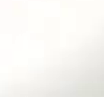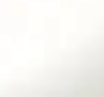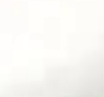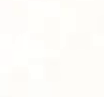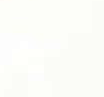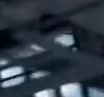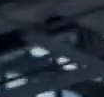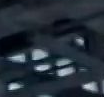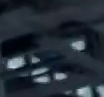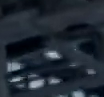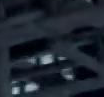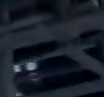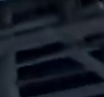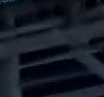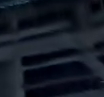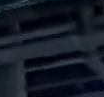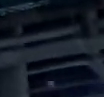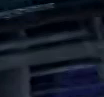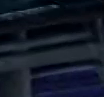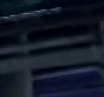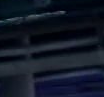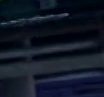name.